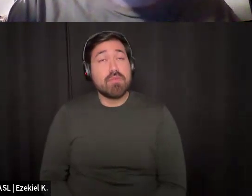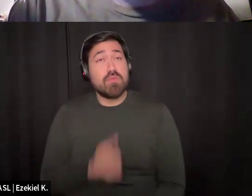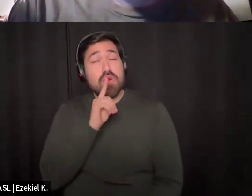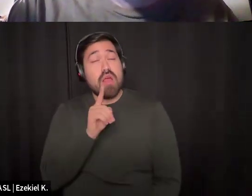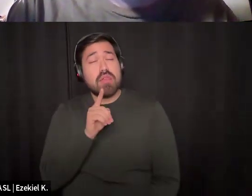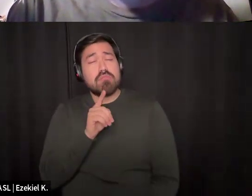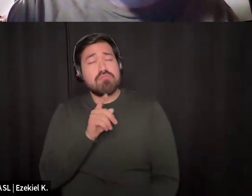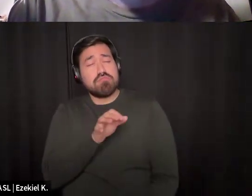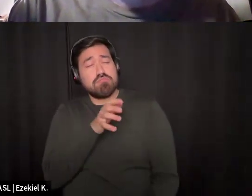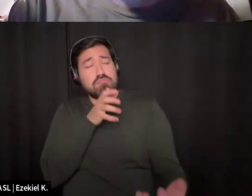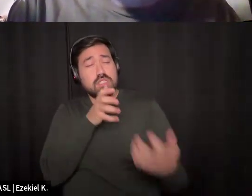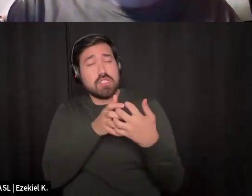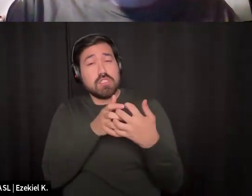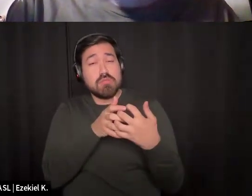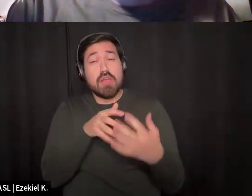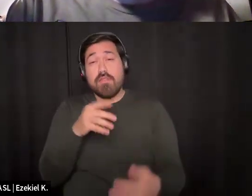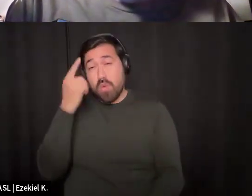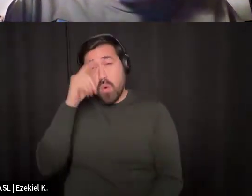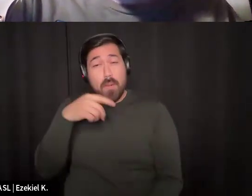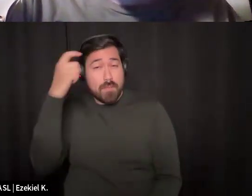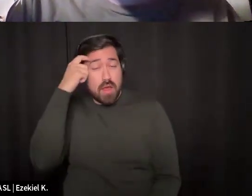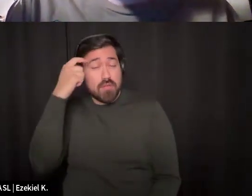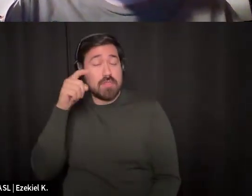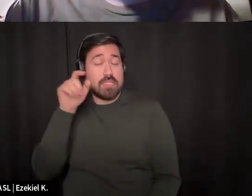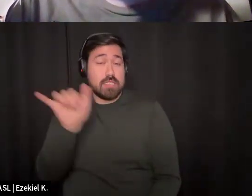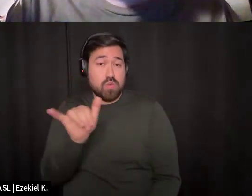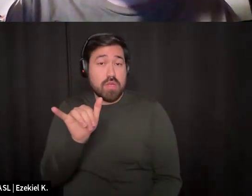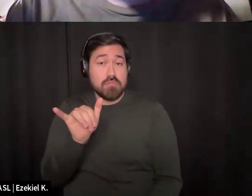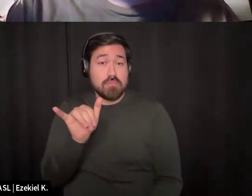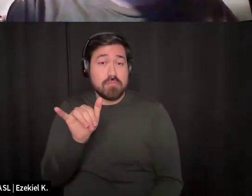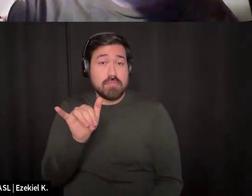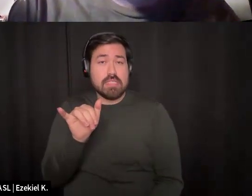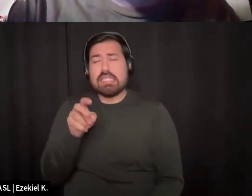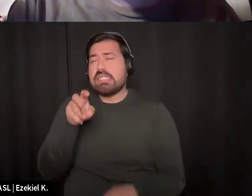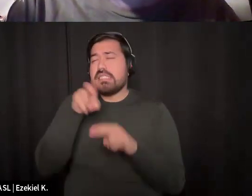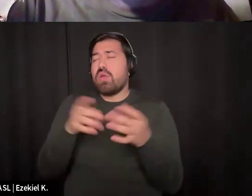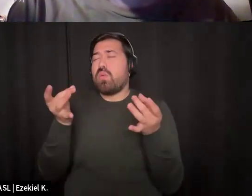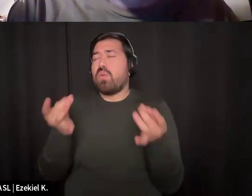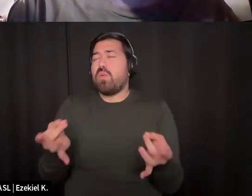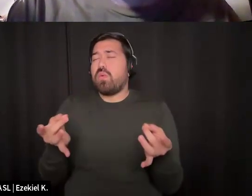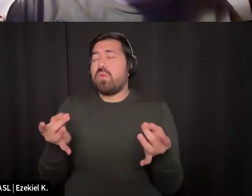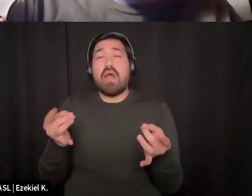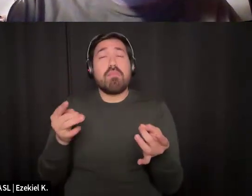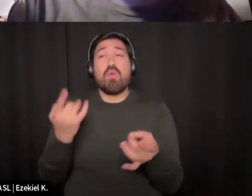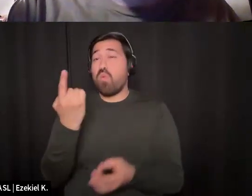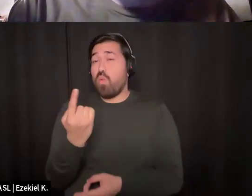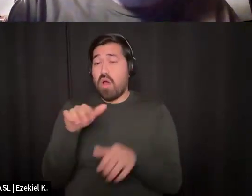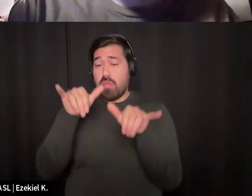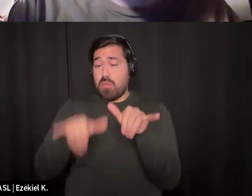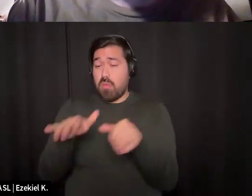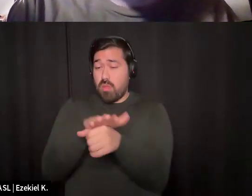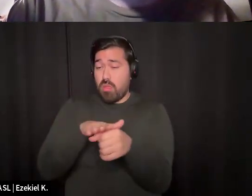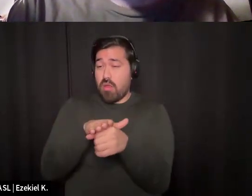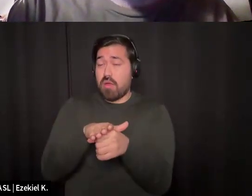complements mindfulness in a way because it's like a sitting meditation. I mean, I'm in one spot and I'm